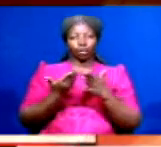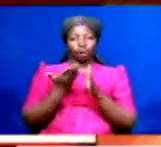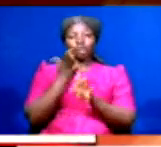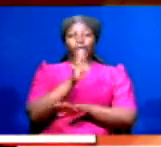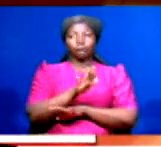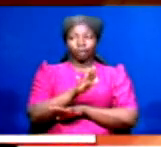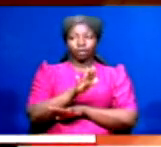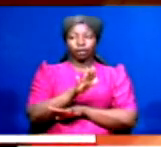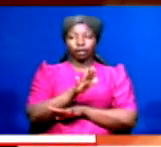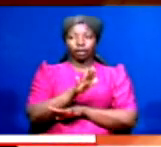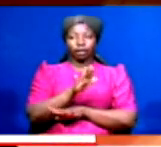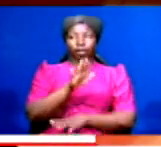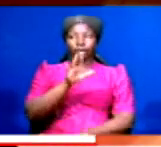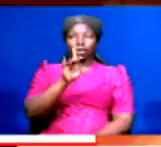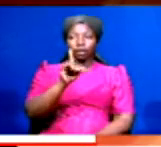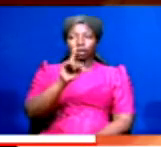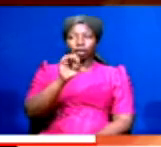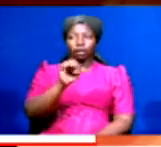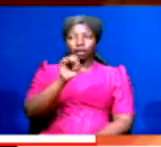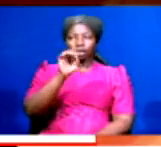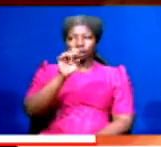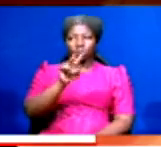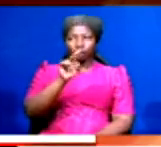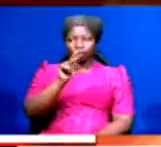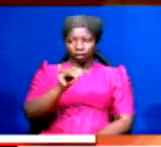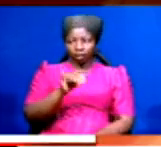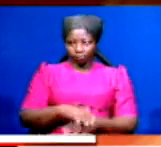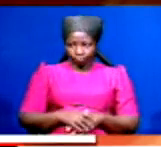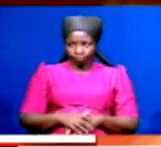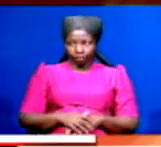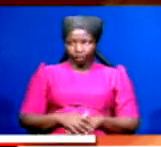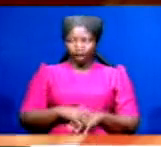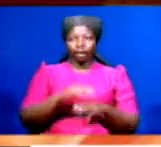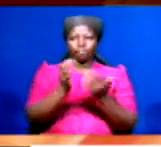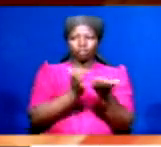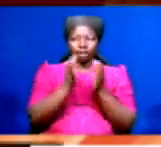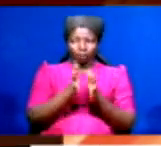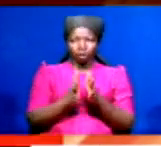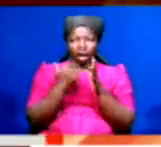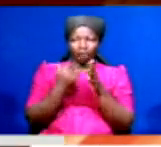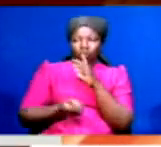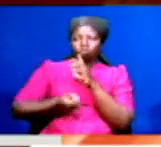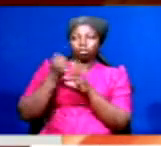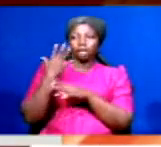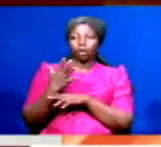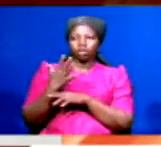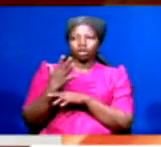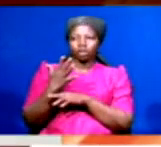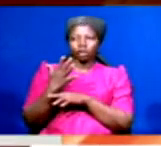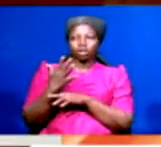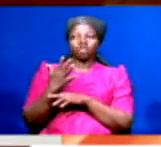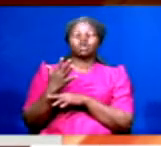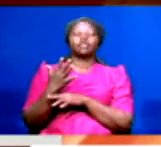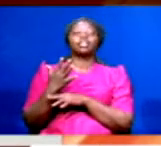Devki Steel Mills Ltd, the proprietor of Simba Cement, has launched an emergency school feeding program in drought-stricken parts